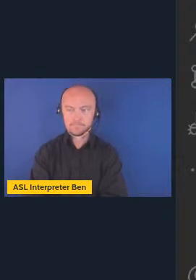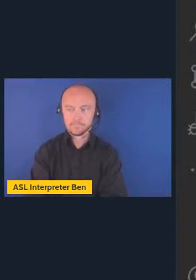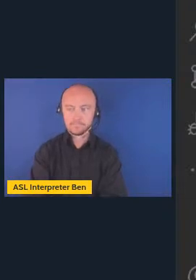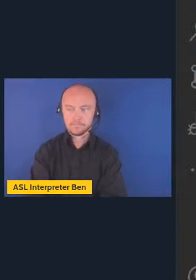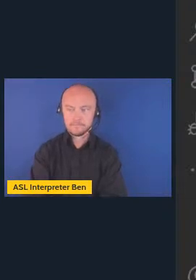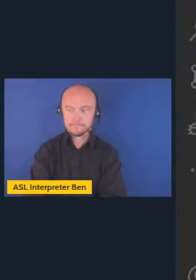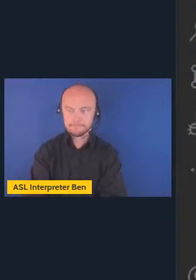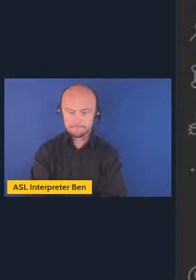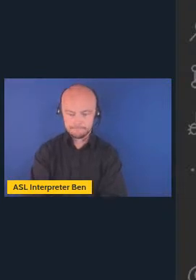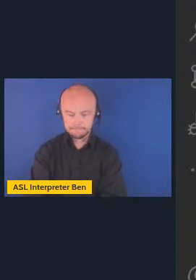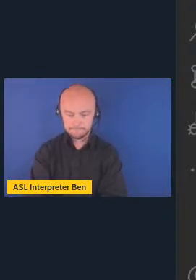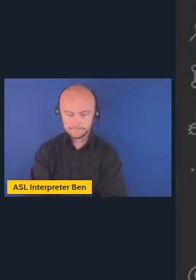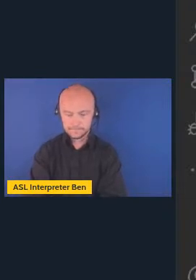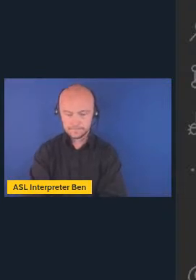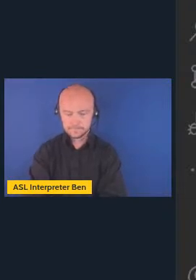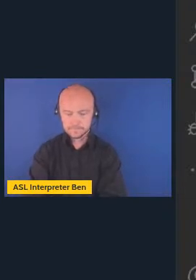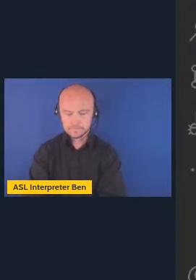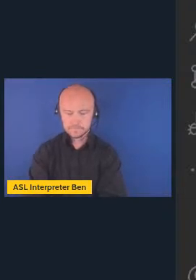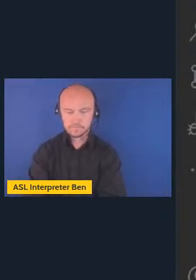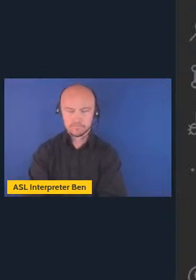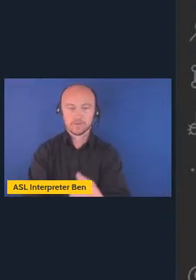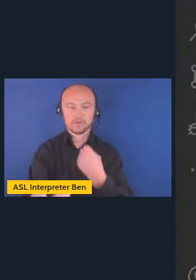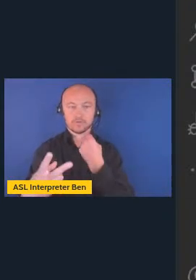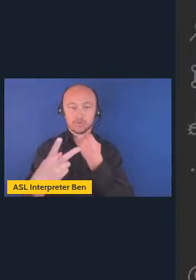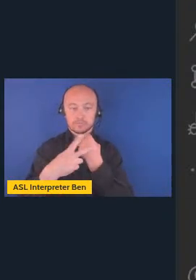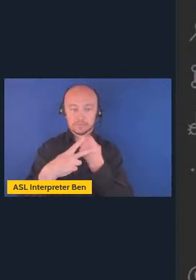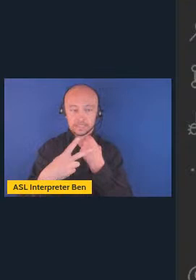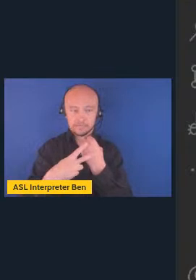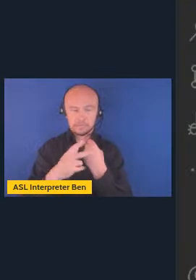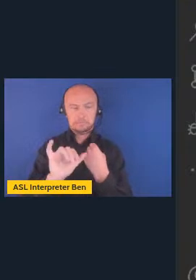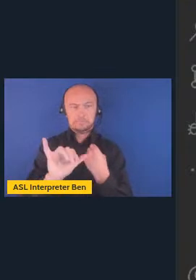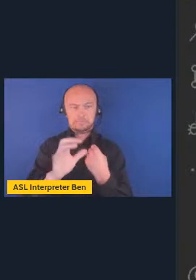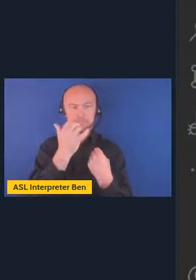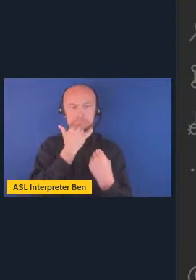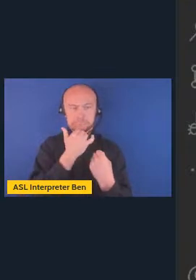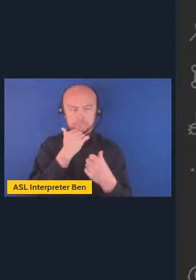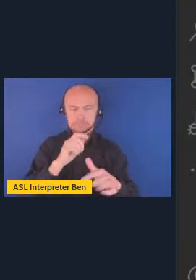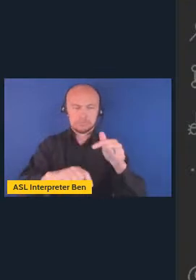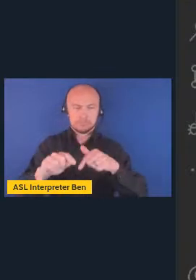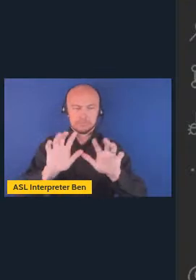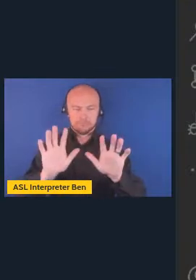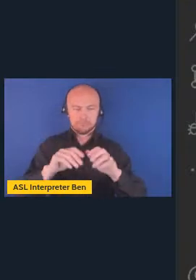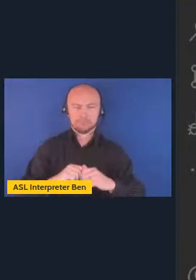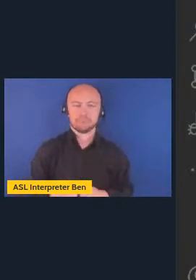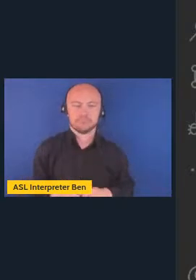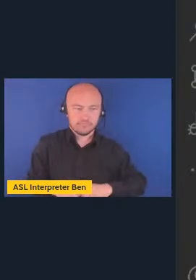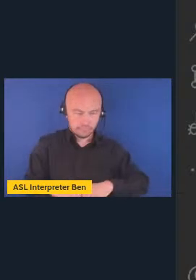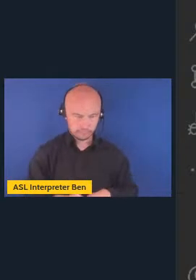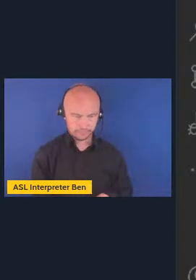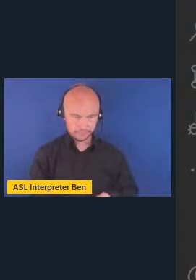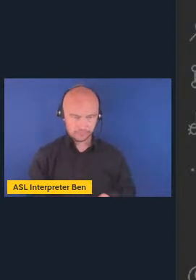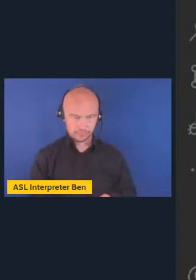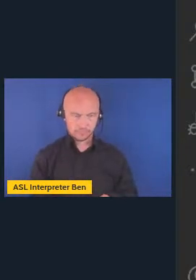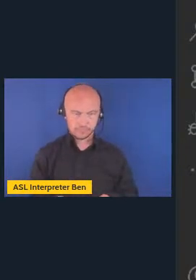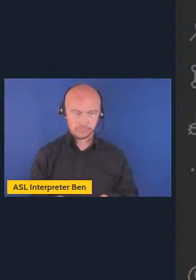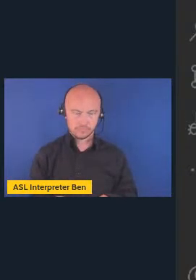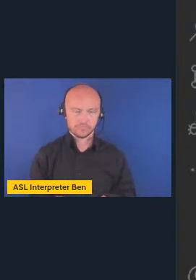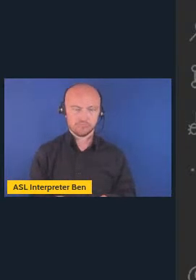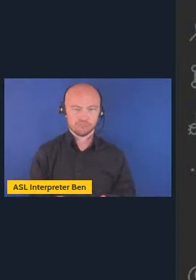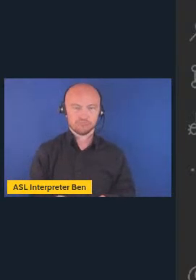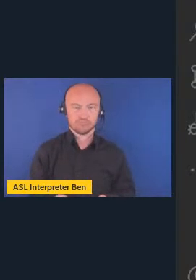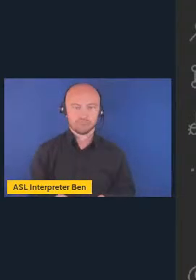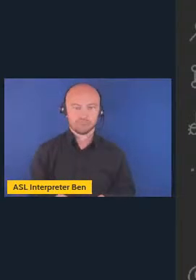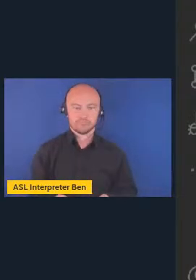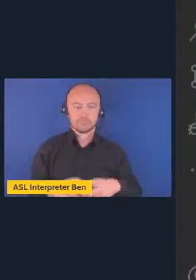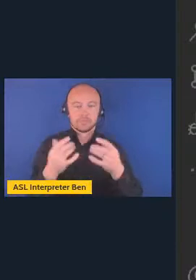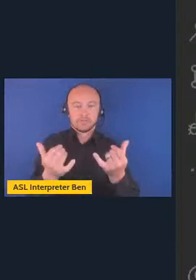it. Okay, save the file. Whoop. Didn't want to do this. Okay. So now